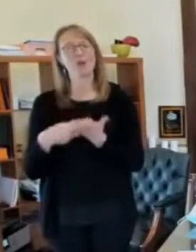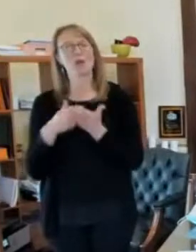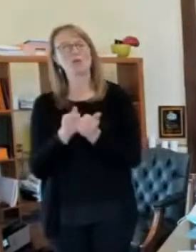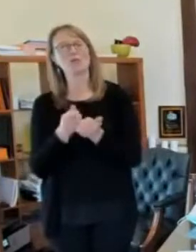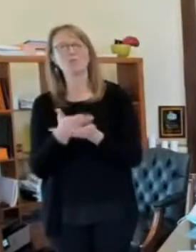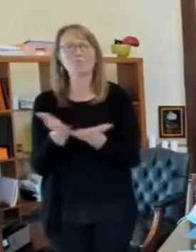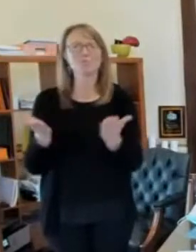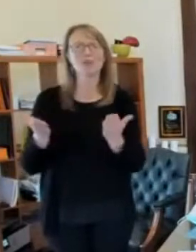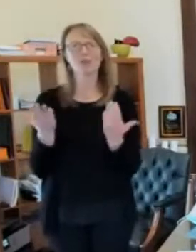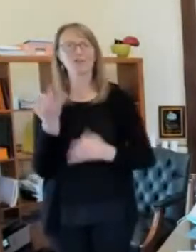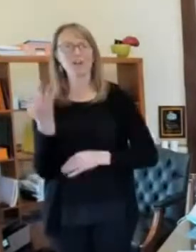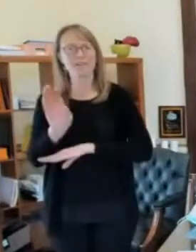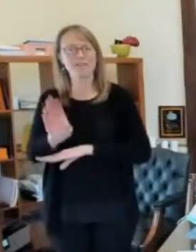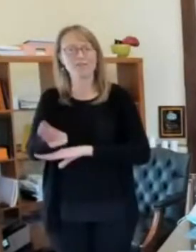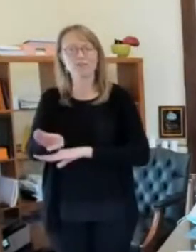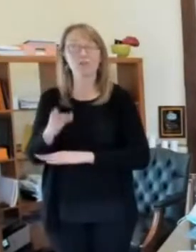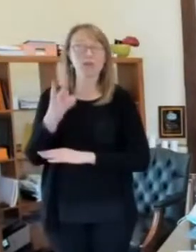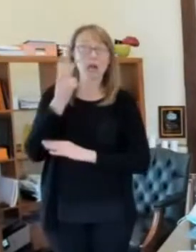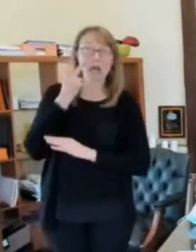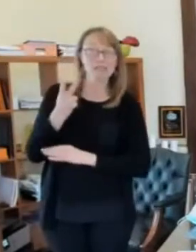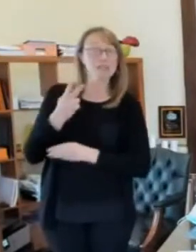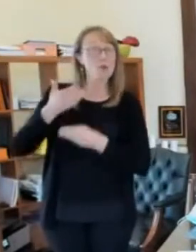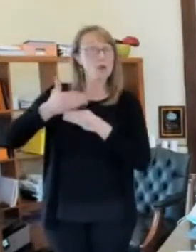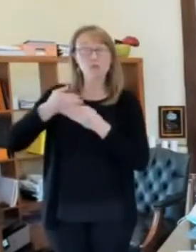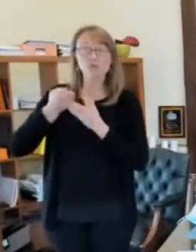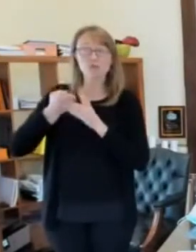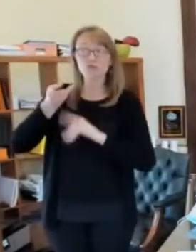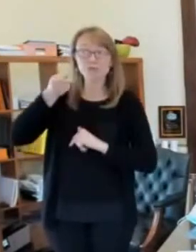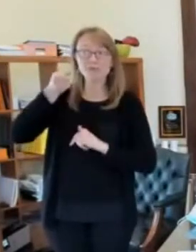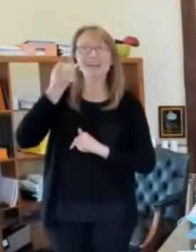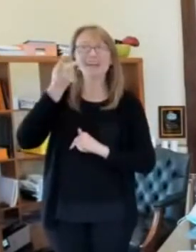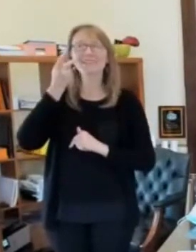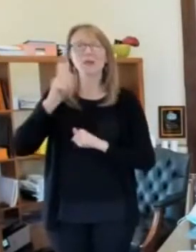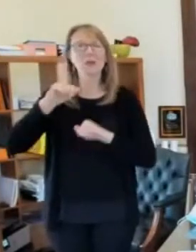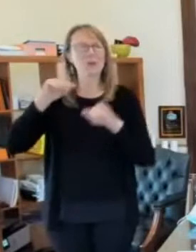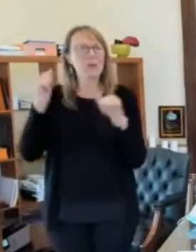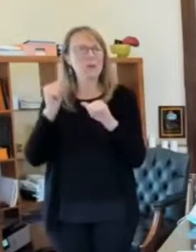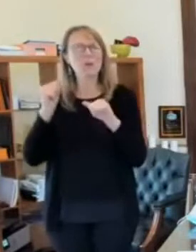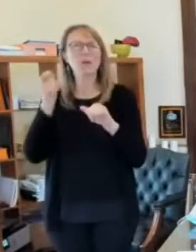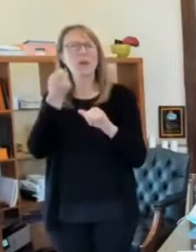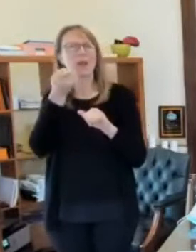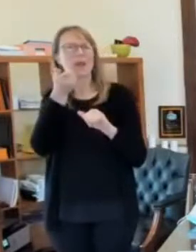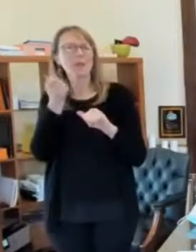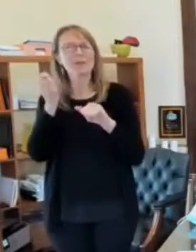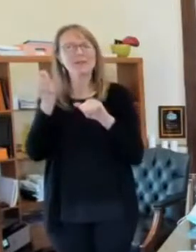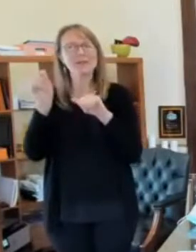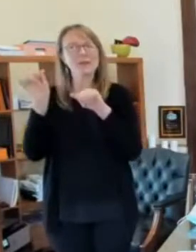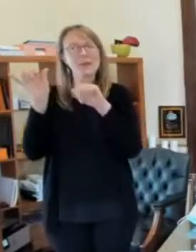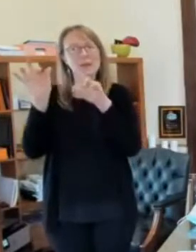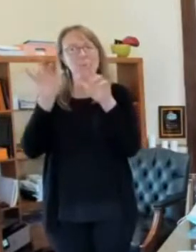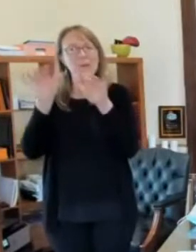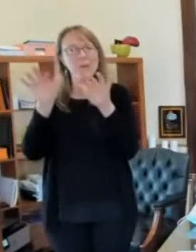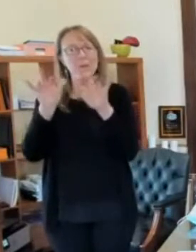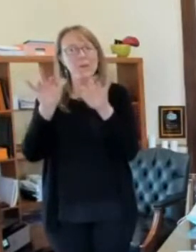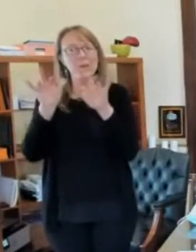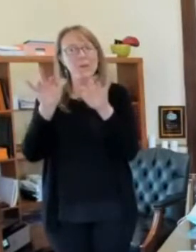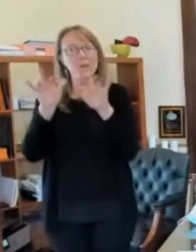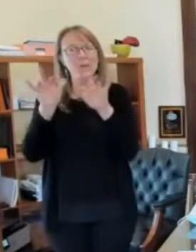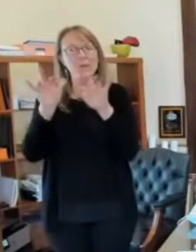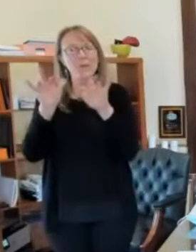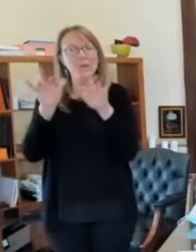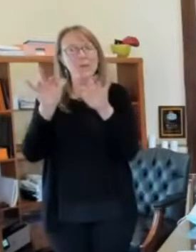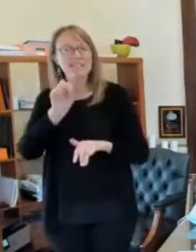Afternoon. Looking out my window here, it's cold. It's giving a little snain. I think that's what the weather people call